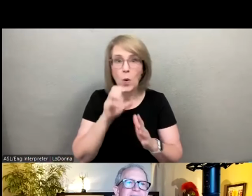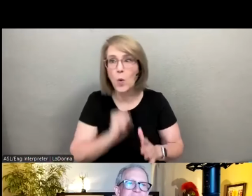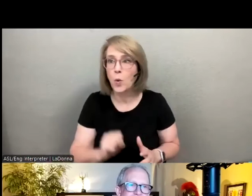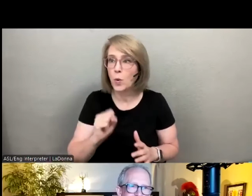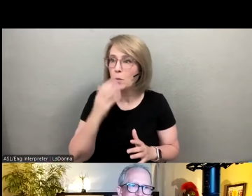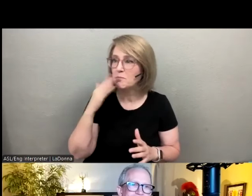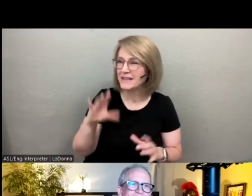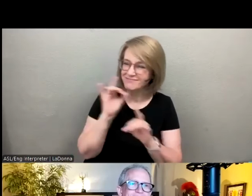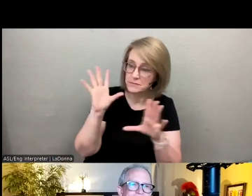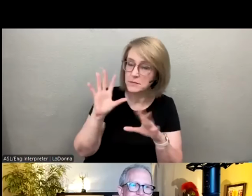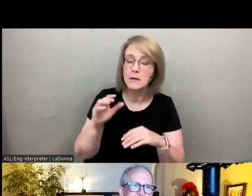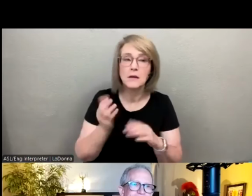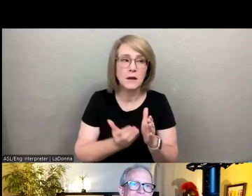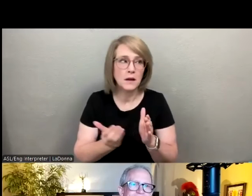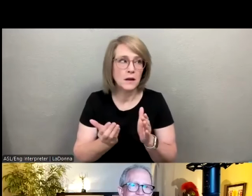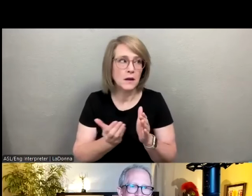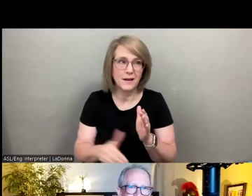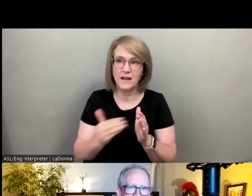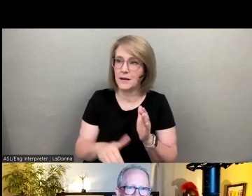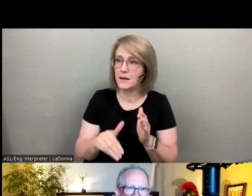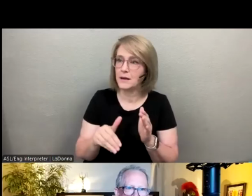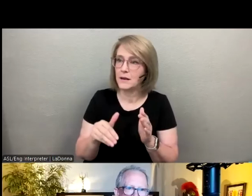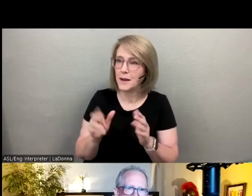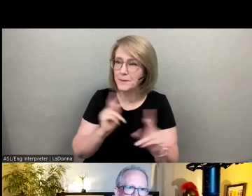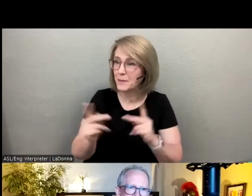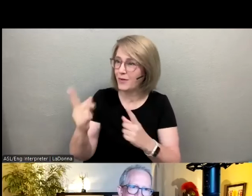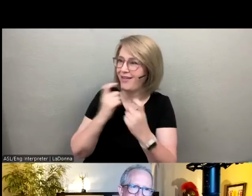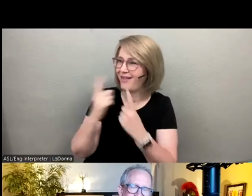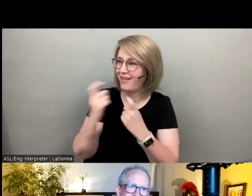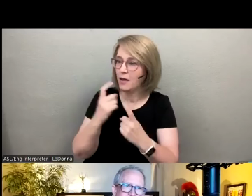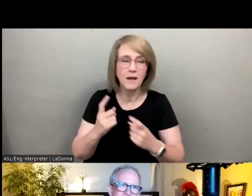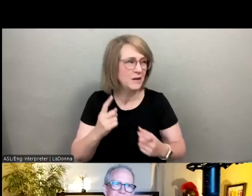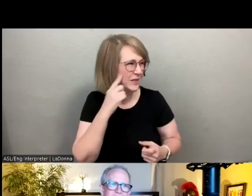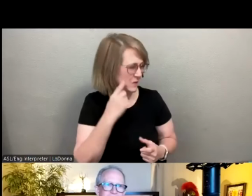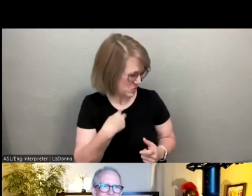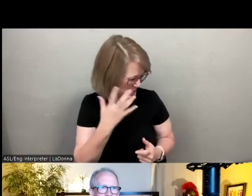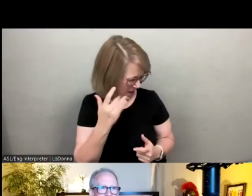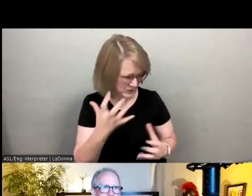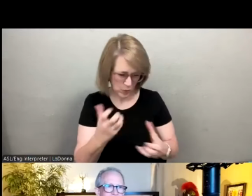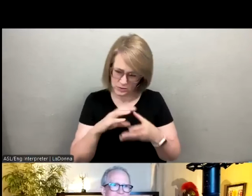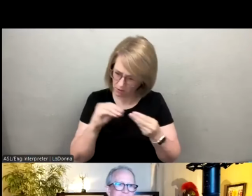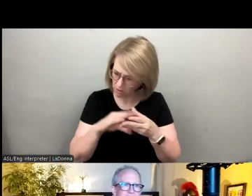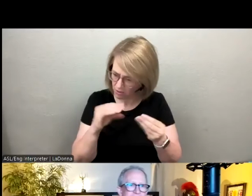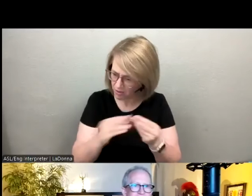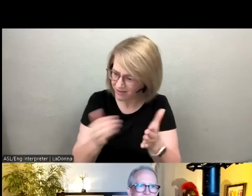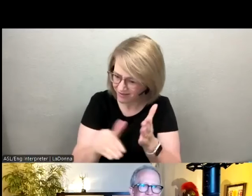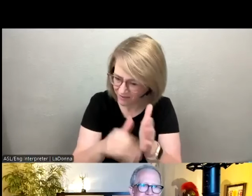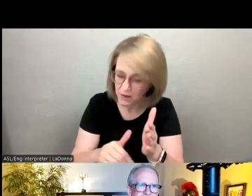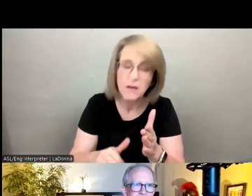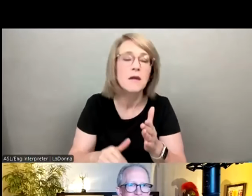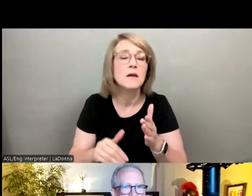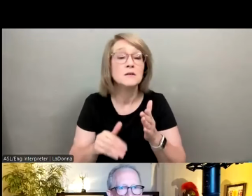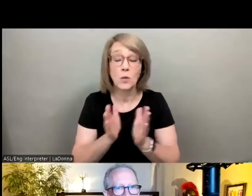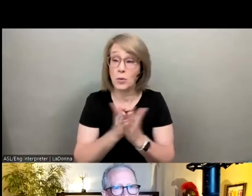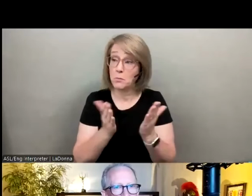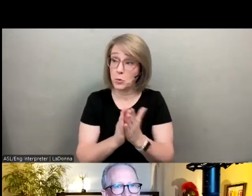got to ask you about them. And it's really easy to go, why am I doing this? Right. And what the book did, it made me realize that as painful as that